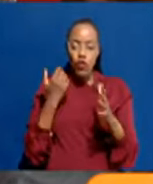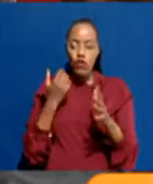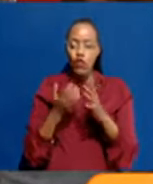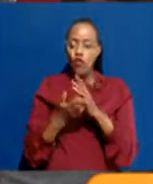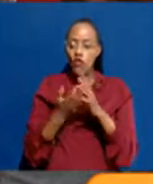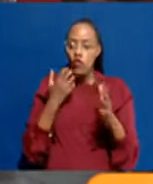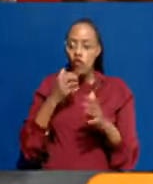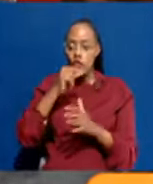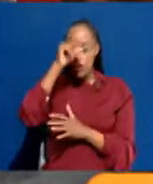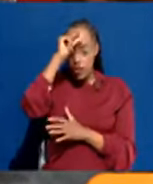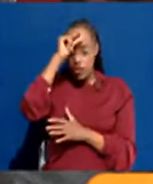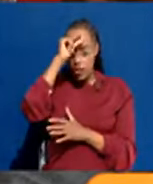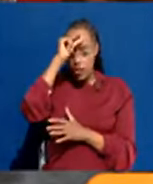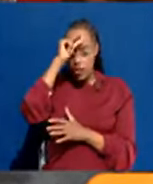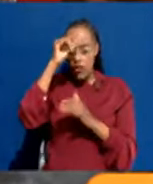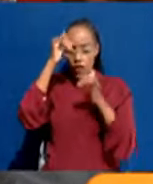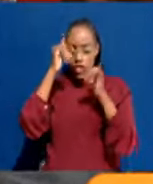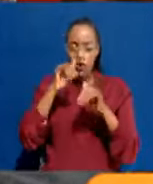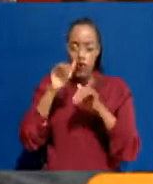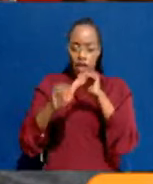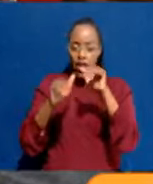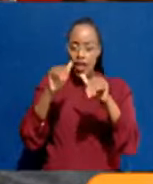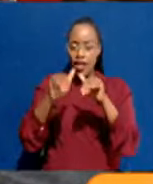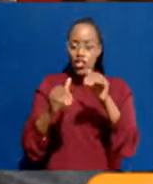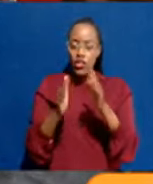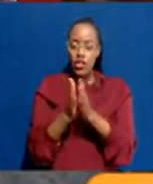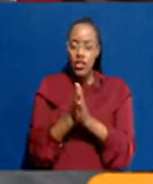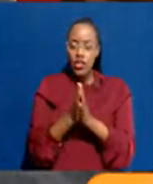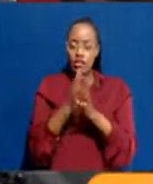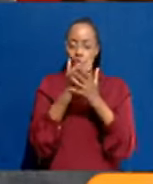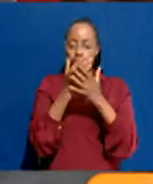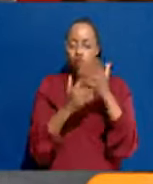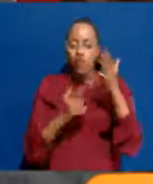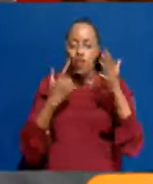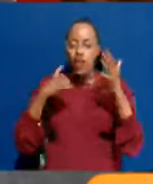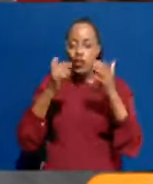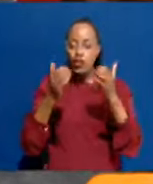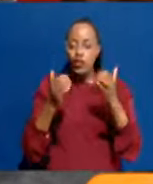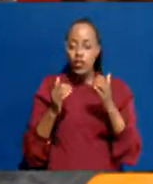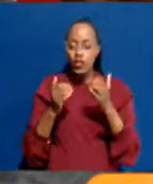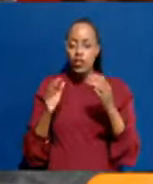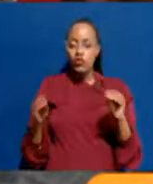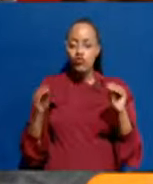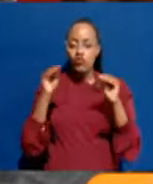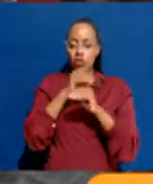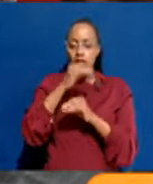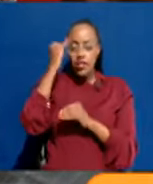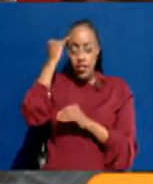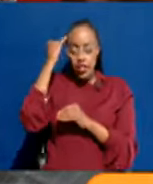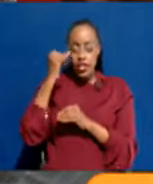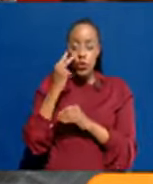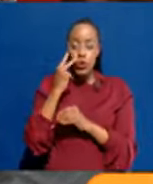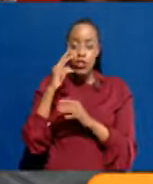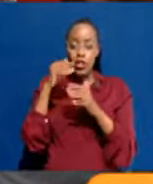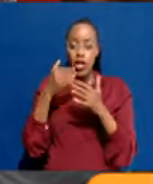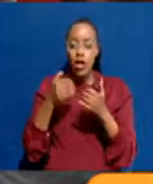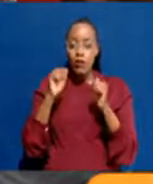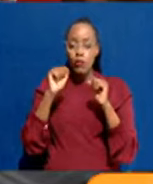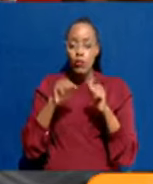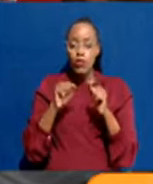removal of the government, fresh elections, and what up. So we need to exchange ideas to see how best way.